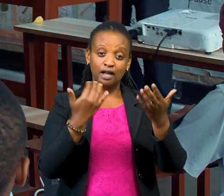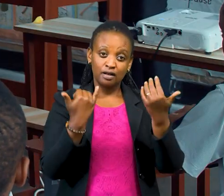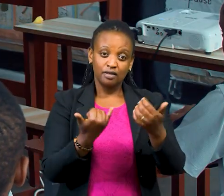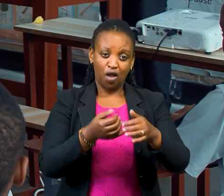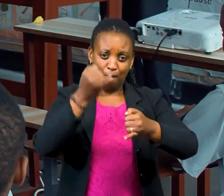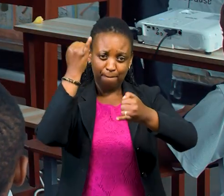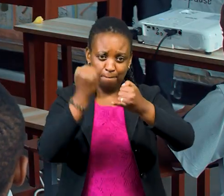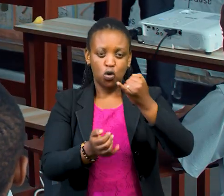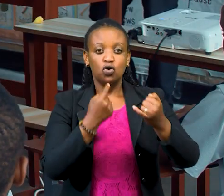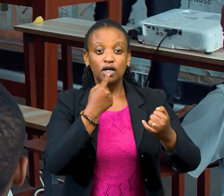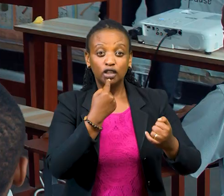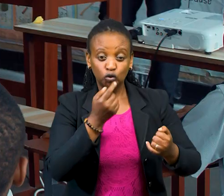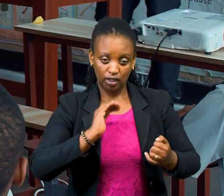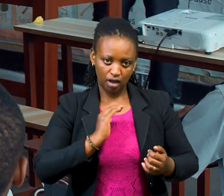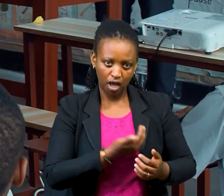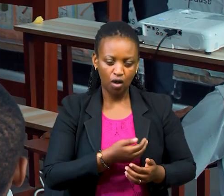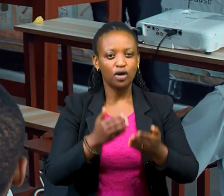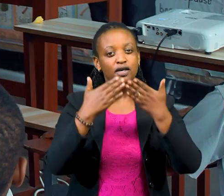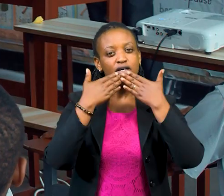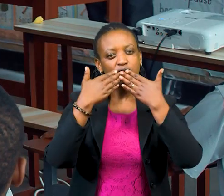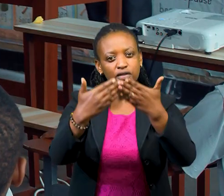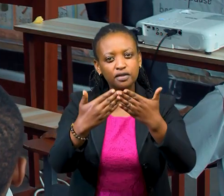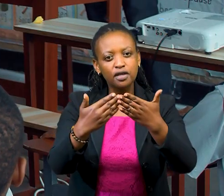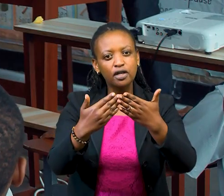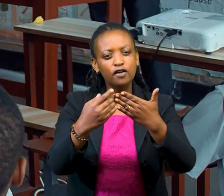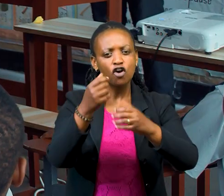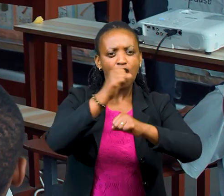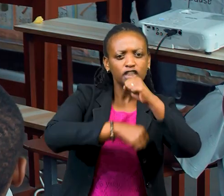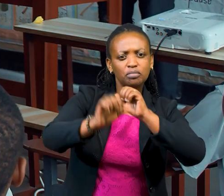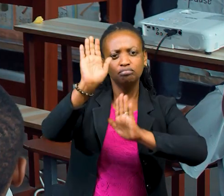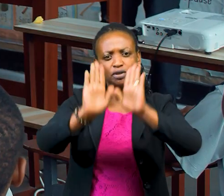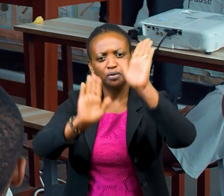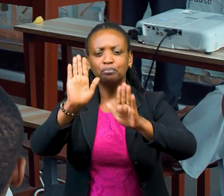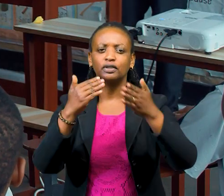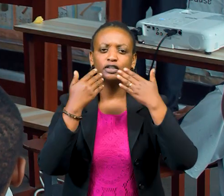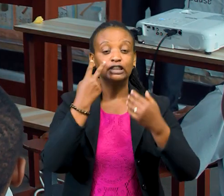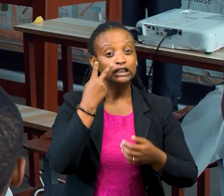So we have come to the end of our lesson. Thank you for your active